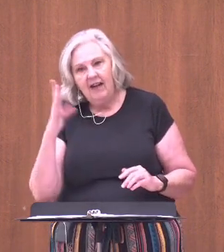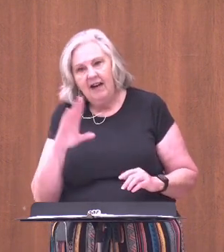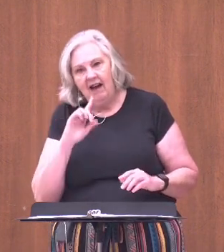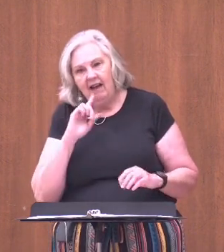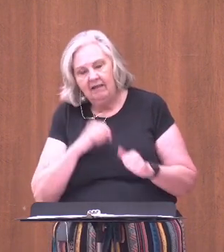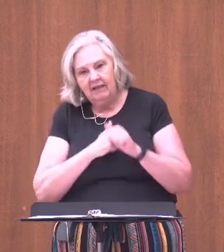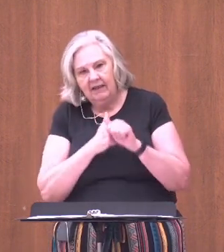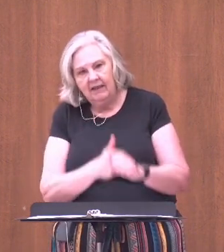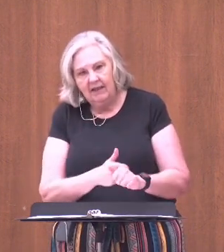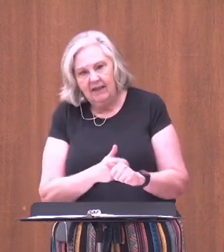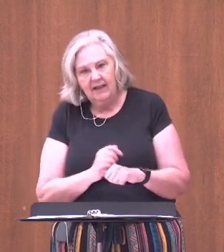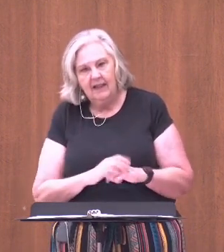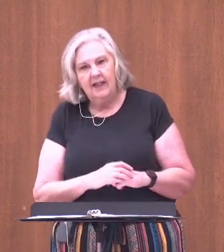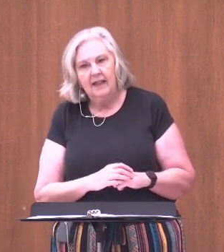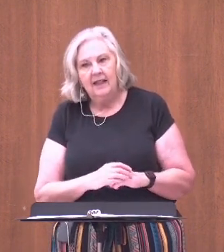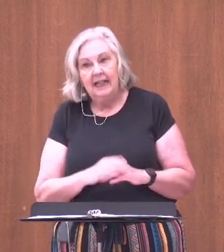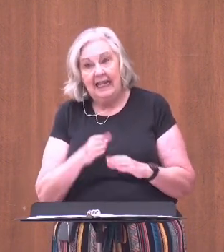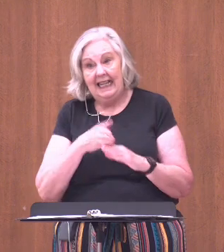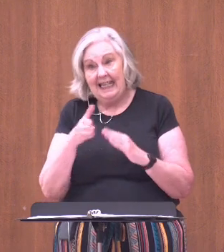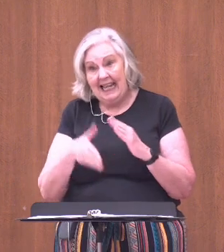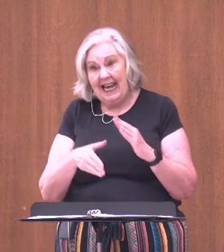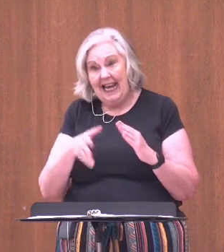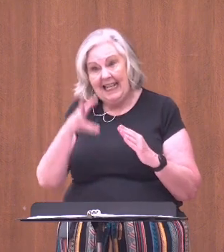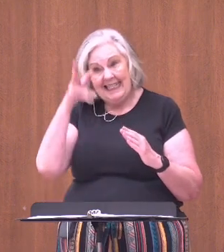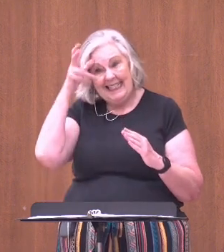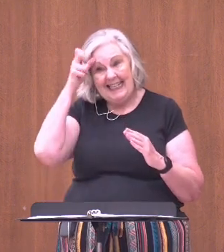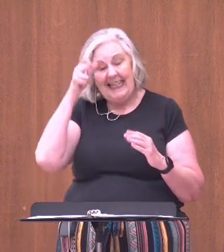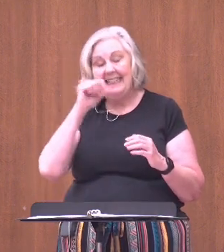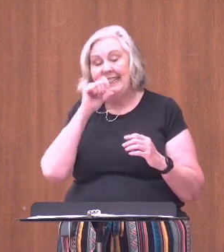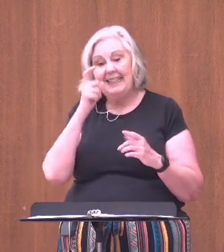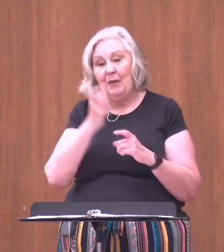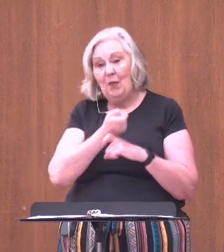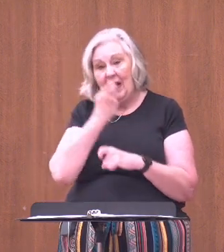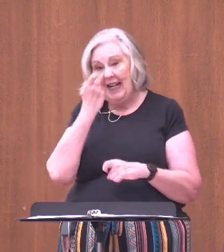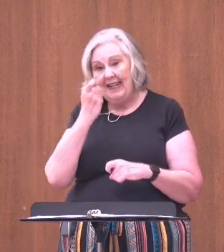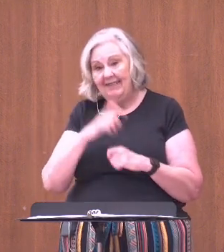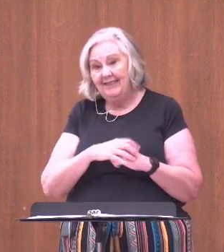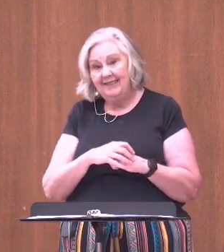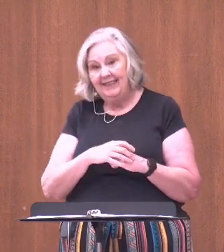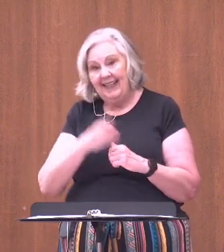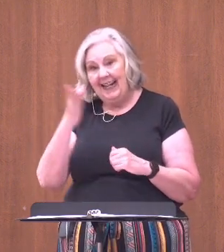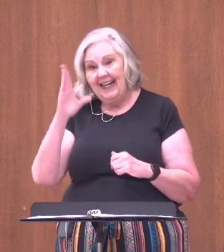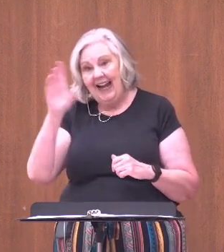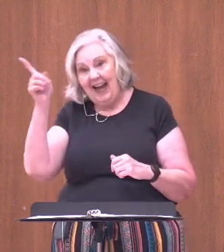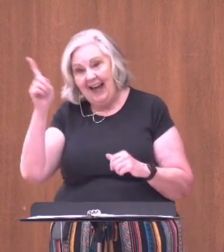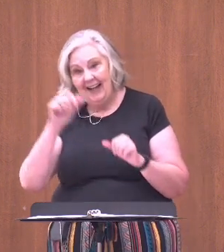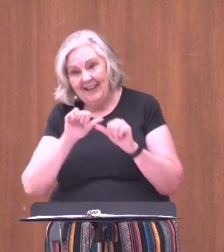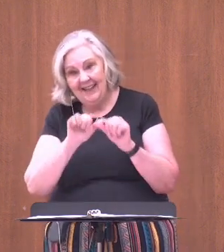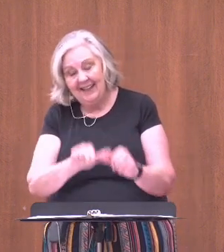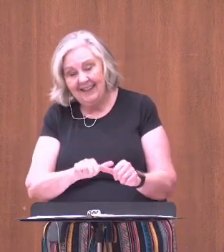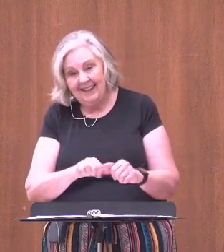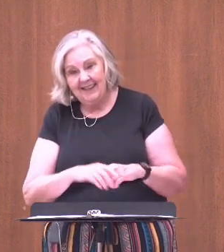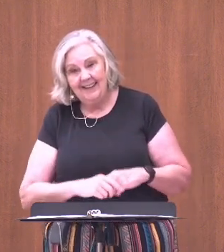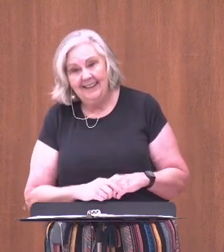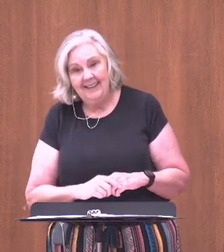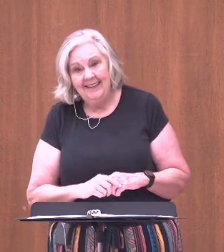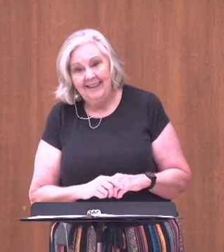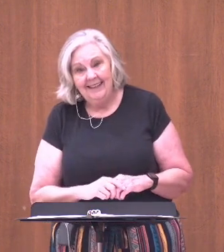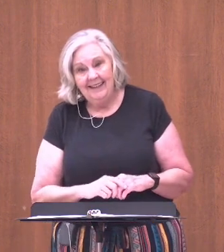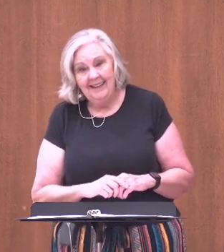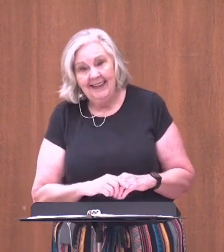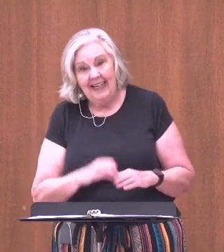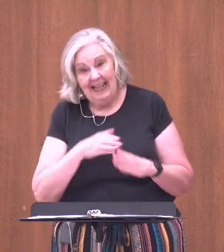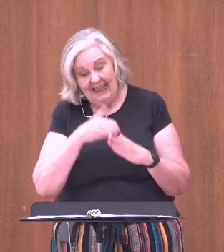promise. In the end, Satan does not win. God prevails. In the